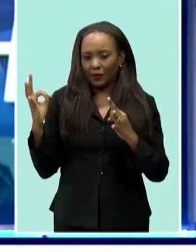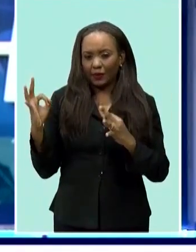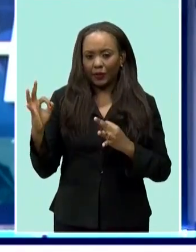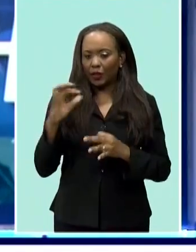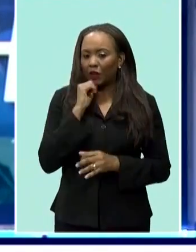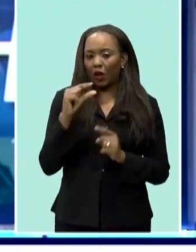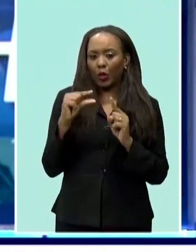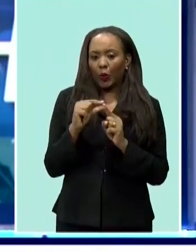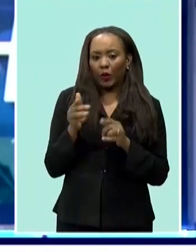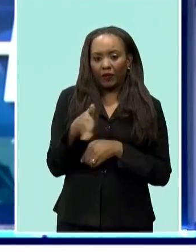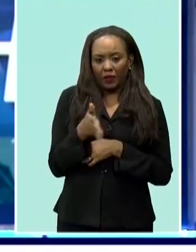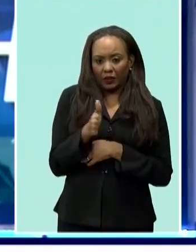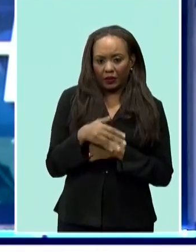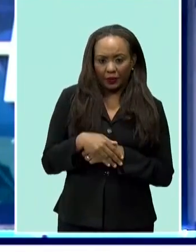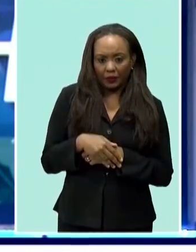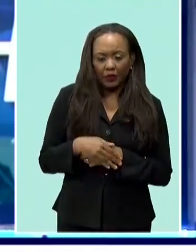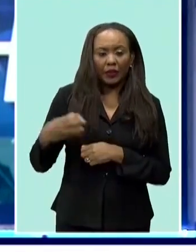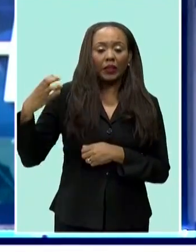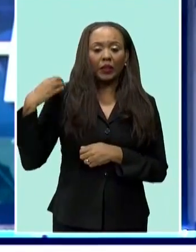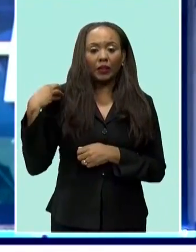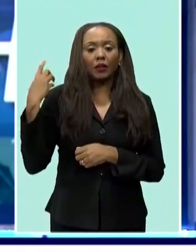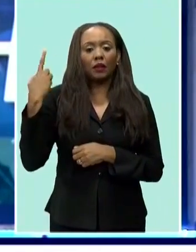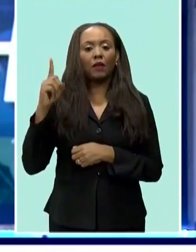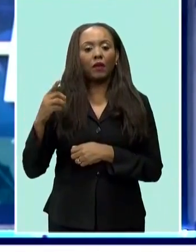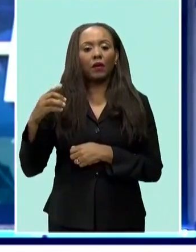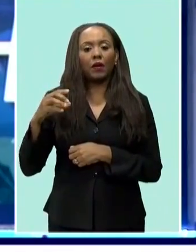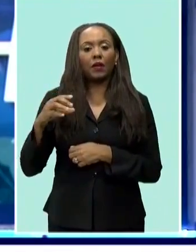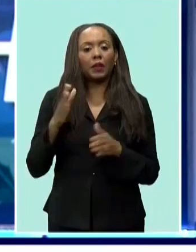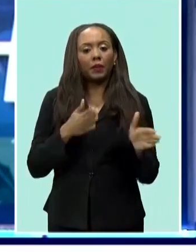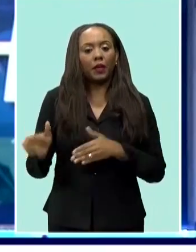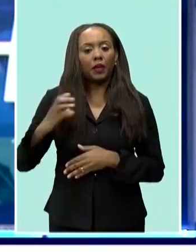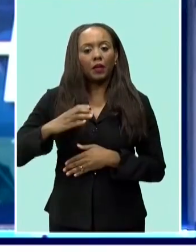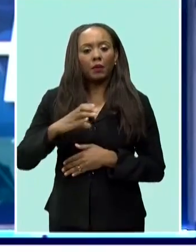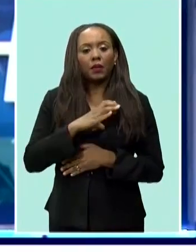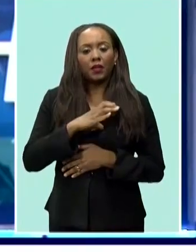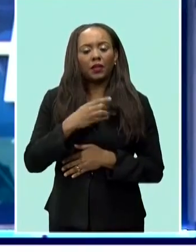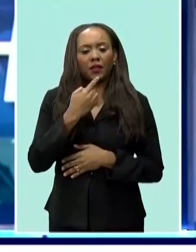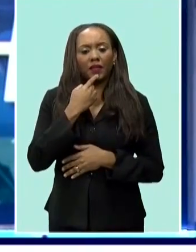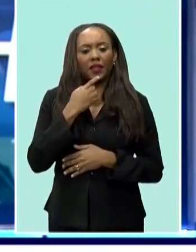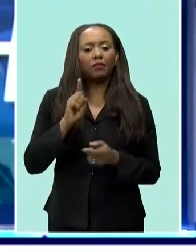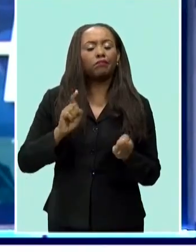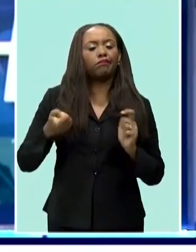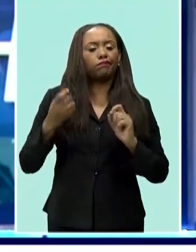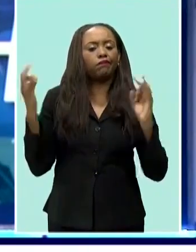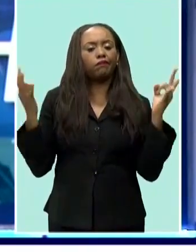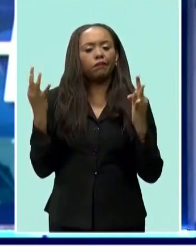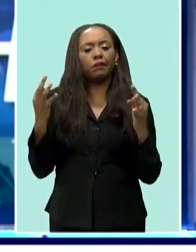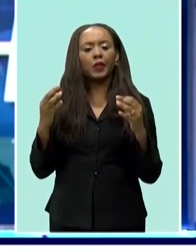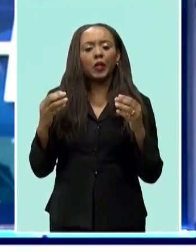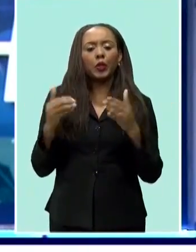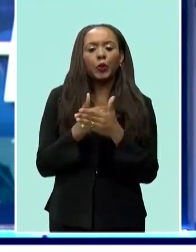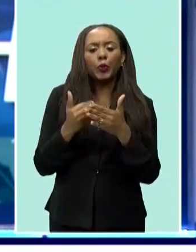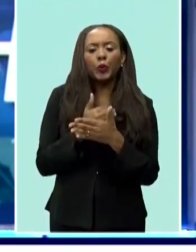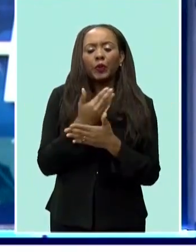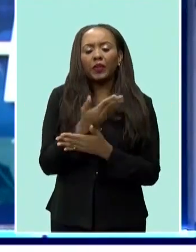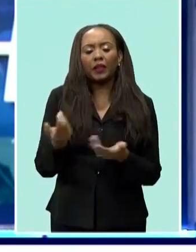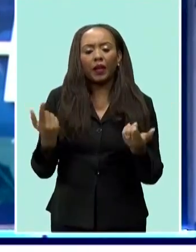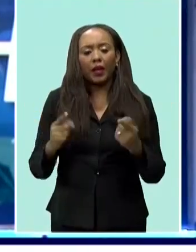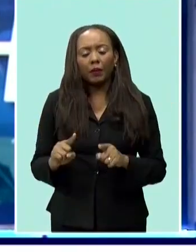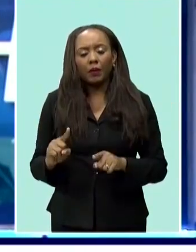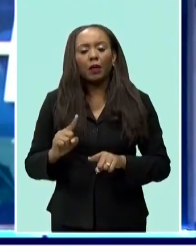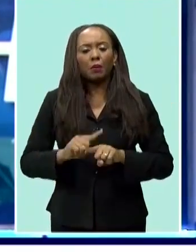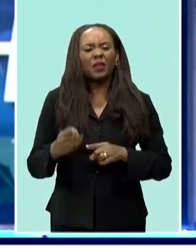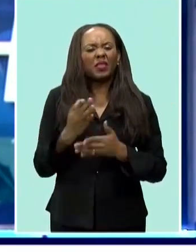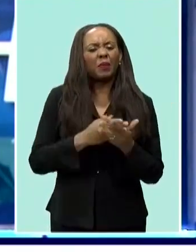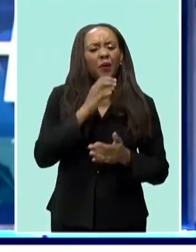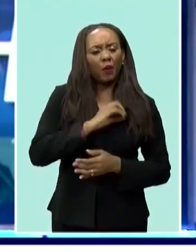year. Chair of the organizing committee, Tony Thorne, says they have rebranded the festival and have added some new events while keeping some of the